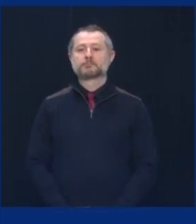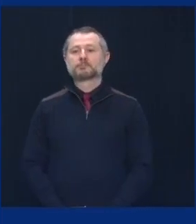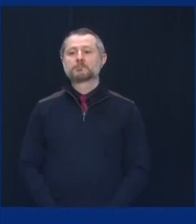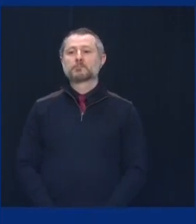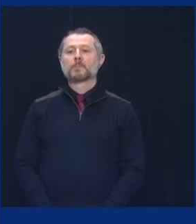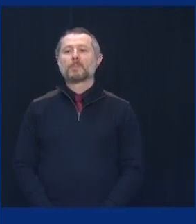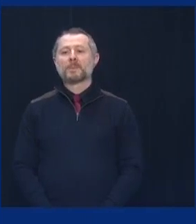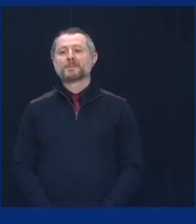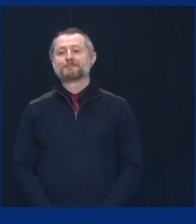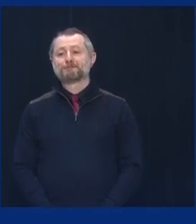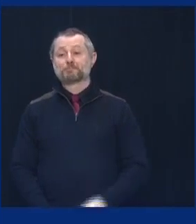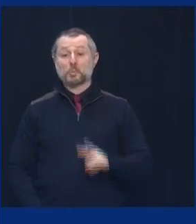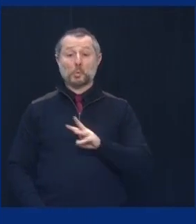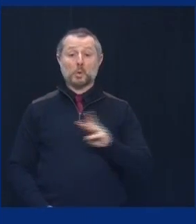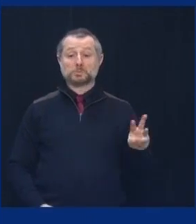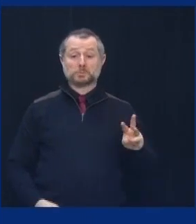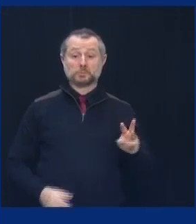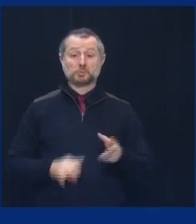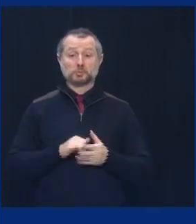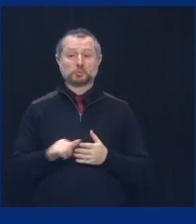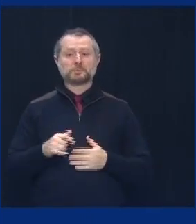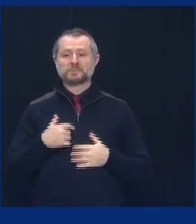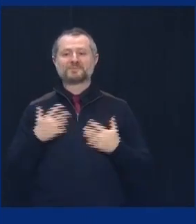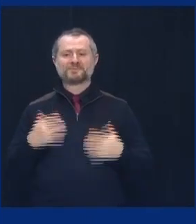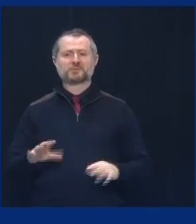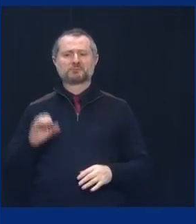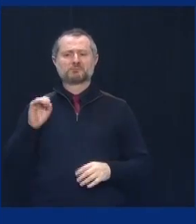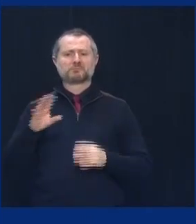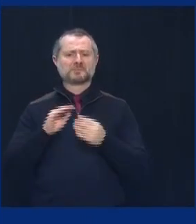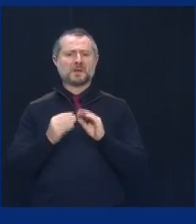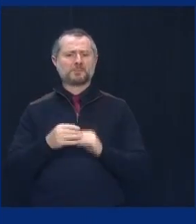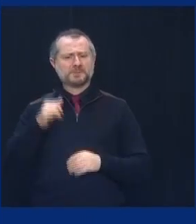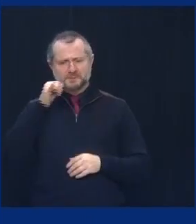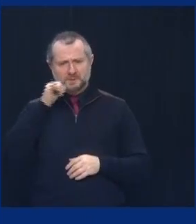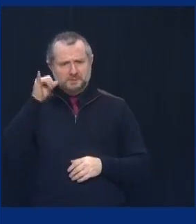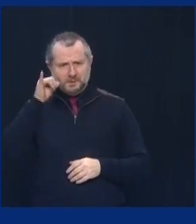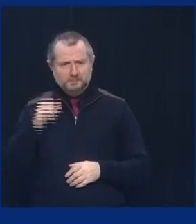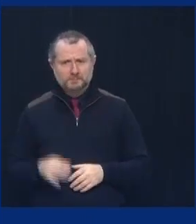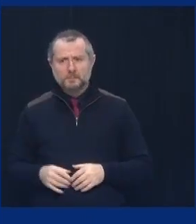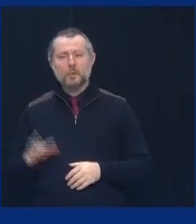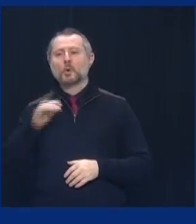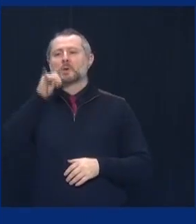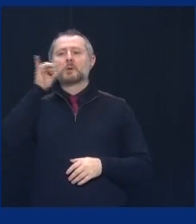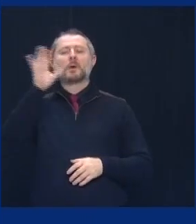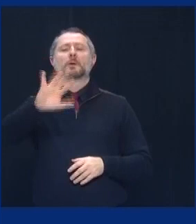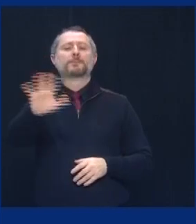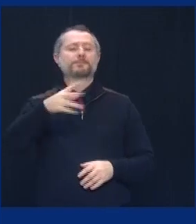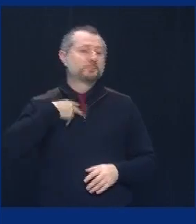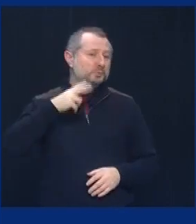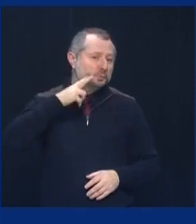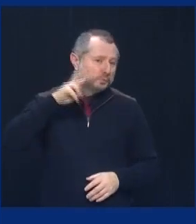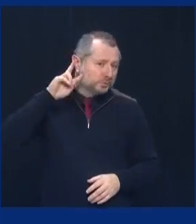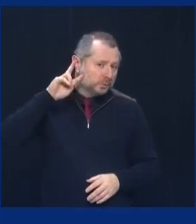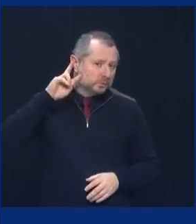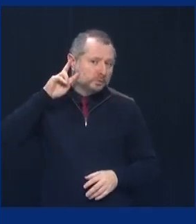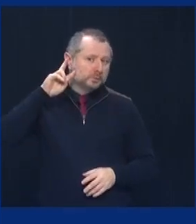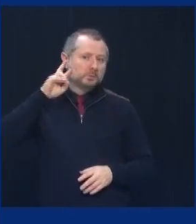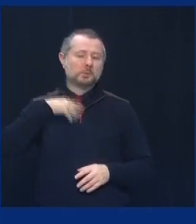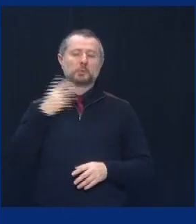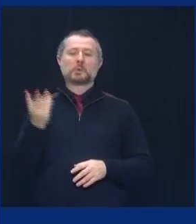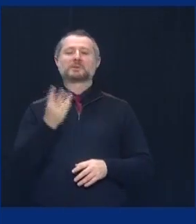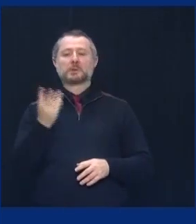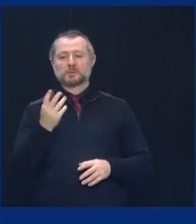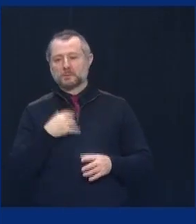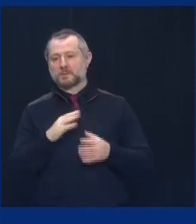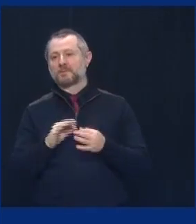Well, we put out the numbers yesterday, I believe, no, Wednesday, for the allocation of